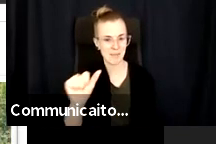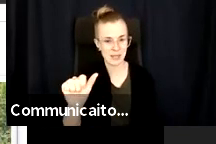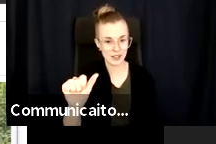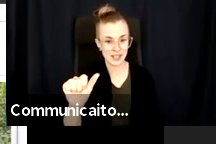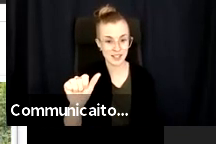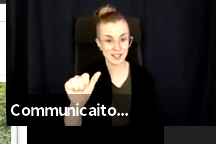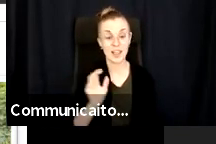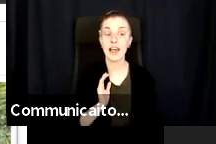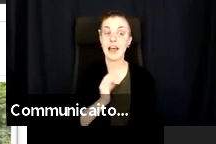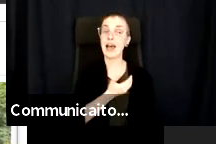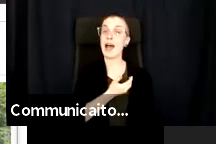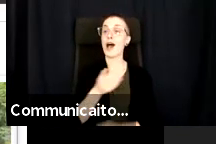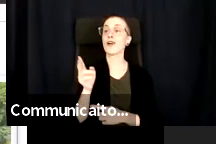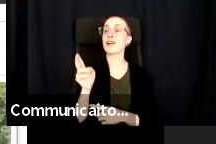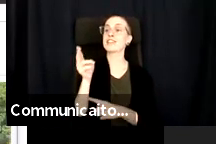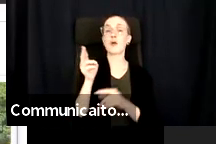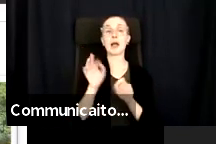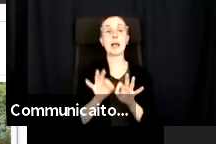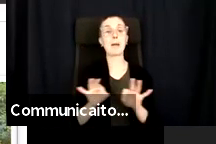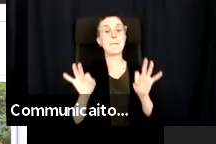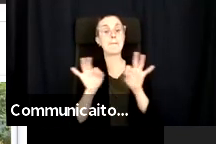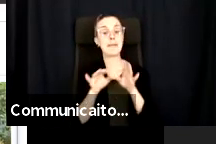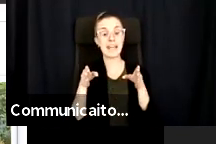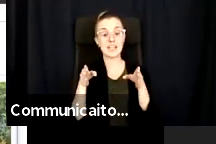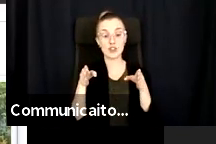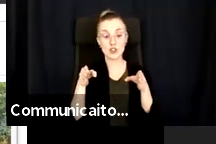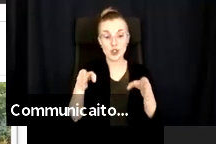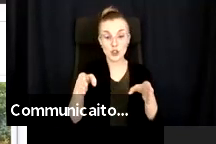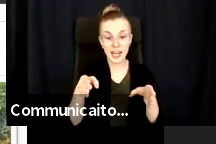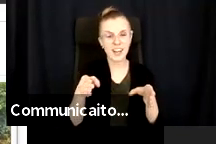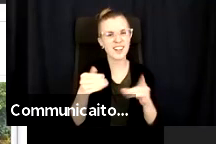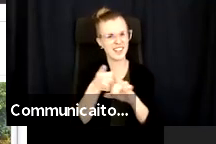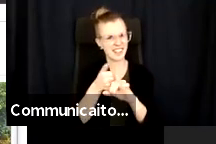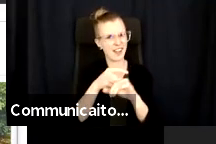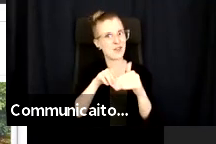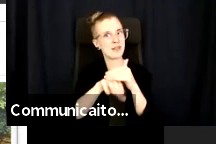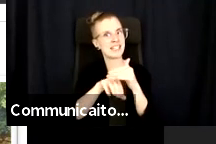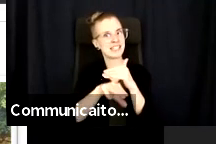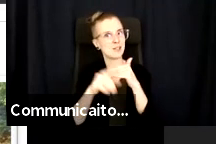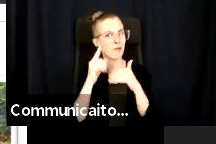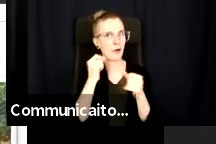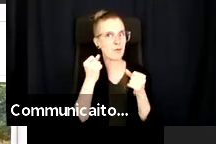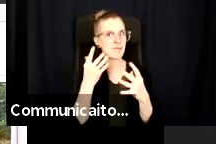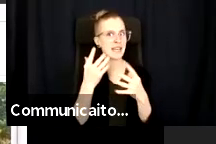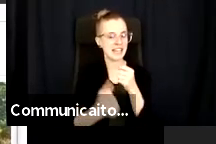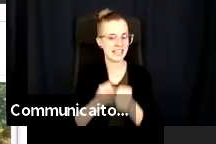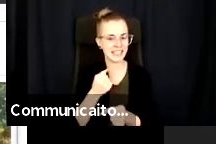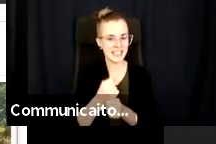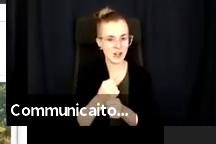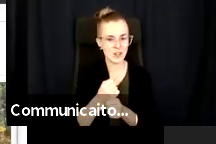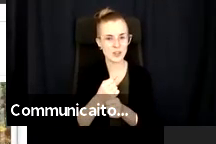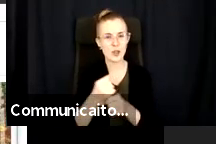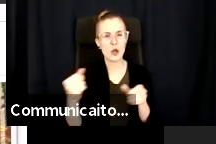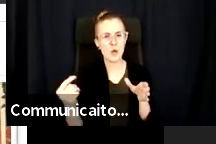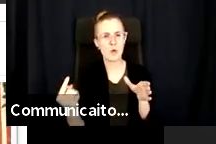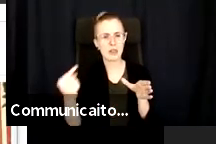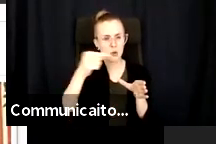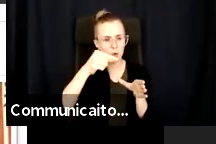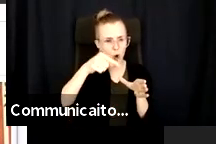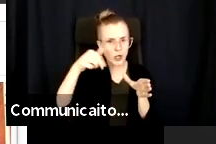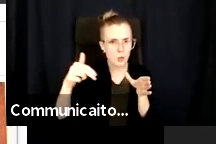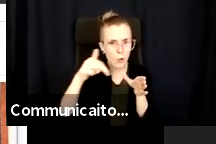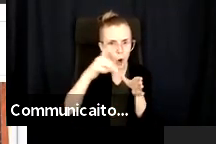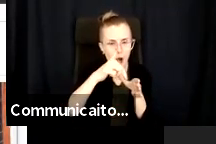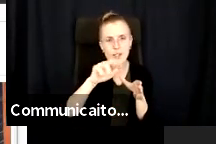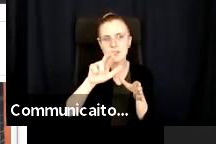Our historic Main Street has been accessible for many years with crosswalks and ramps, but we have found that even